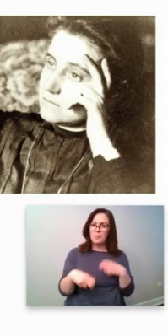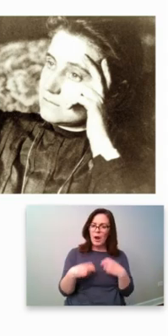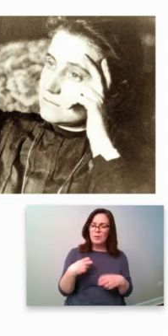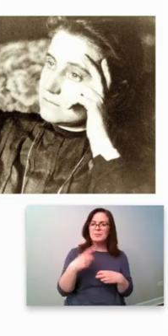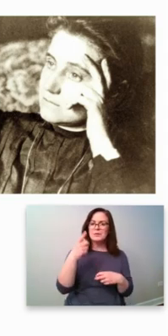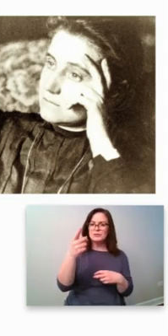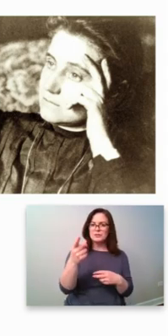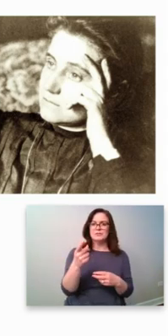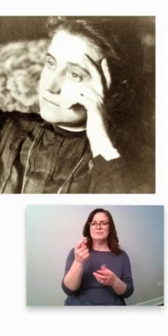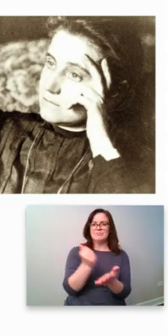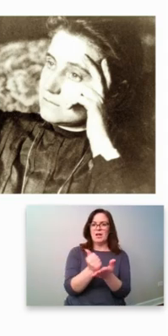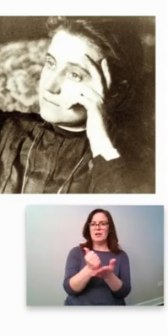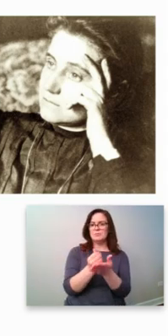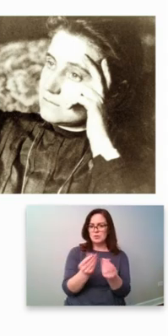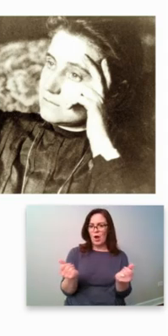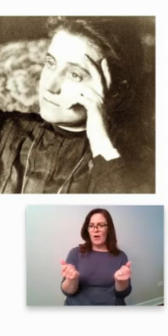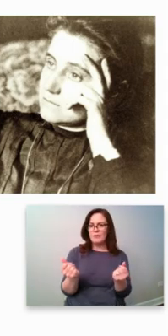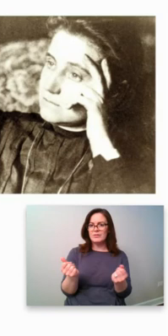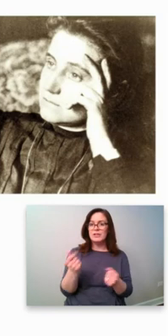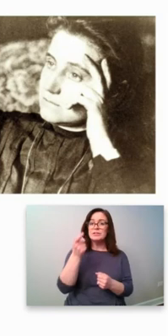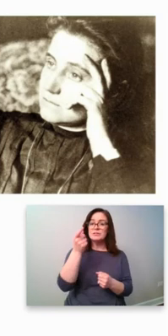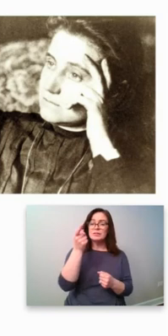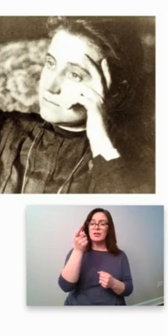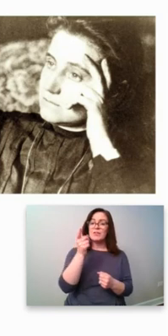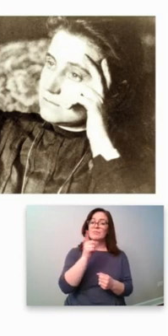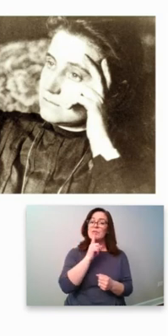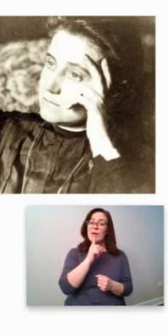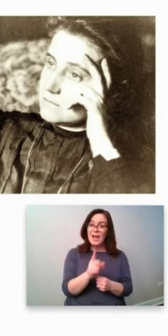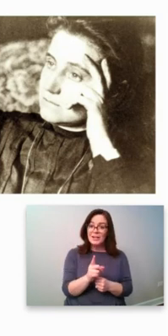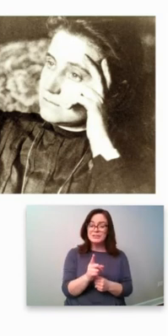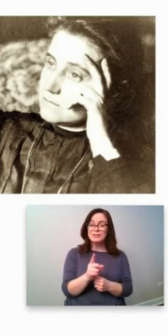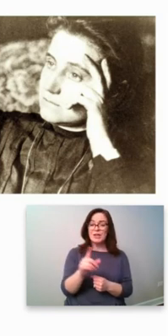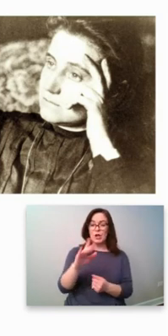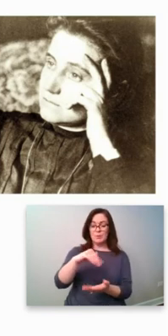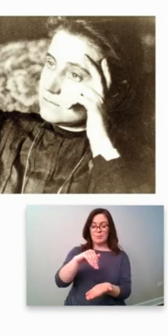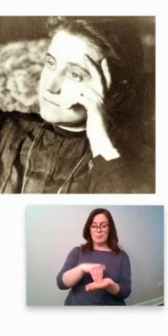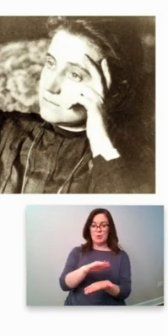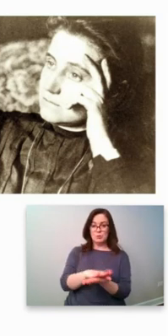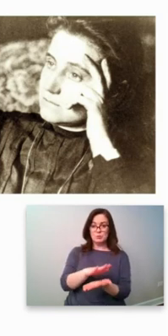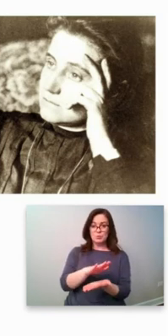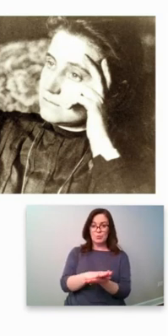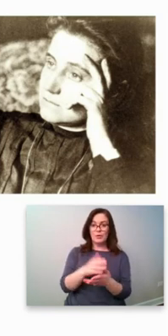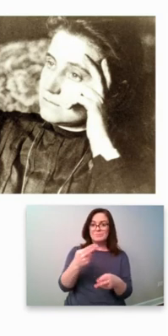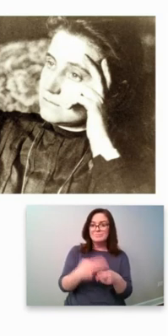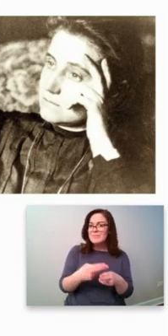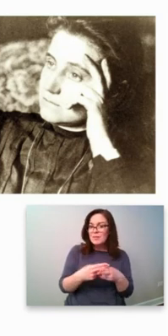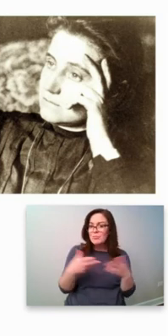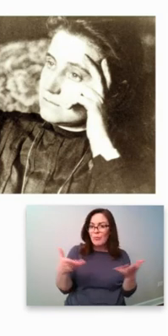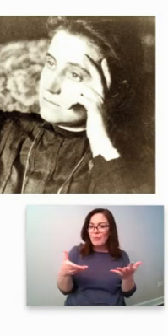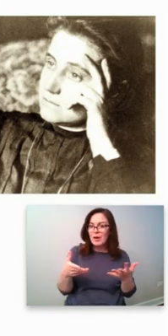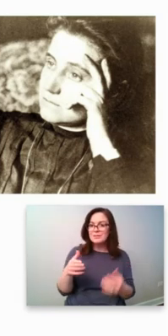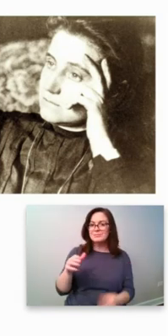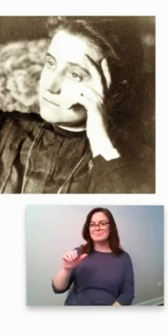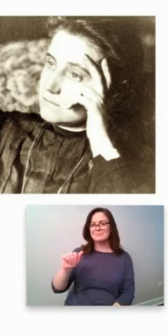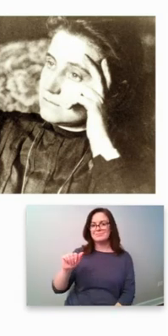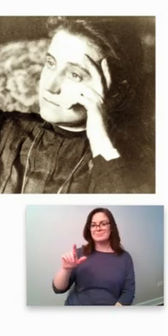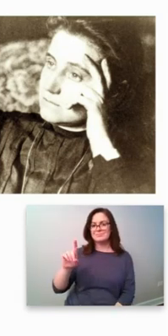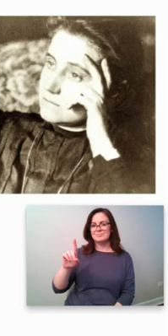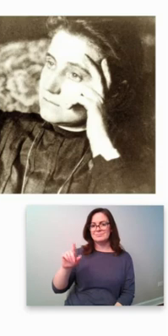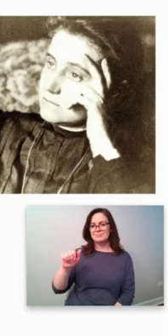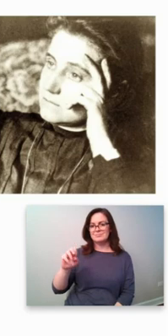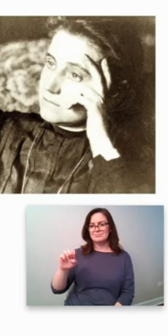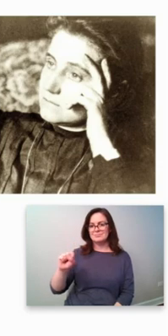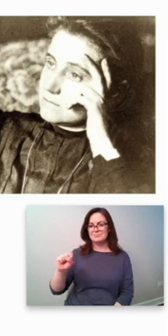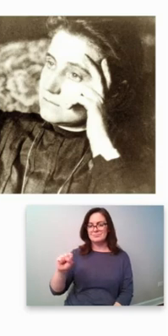named after her. There's a Jane Addams Junior High in Schaumburg that is named after this wonderful woman. Okay, let's